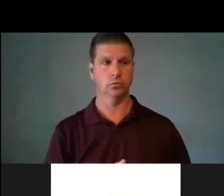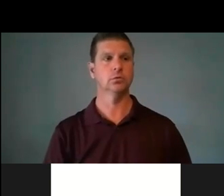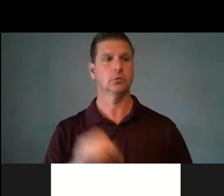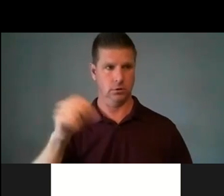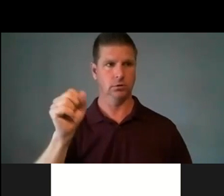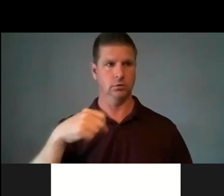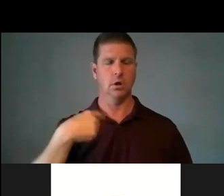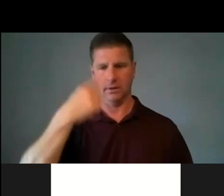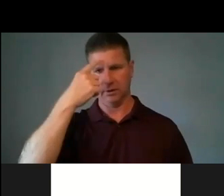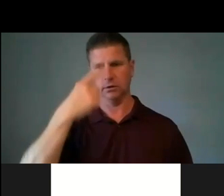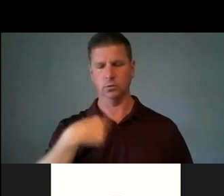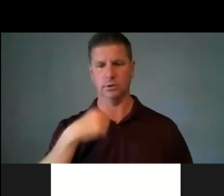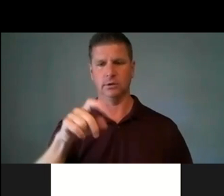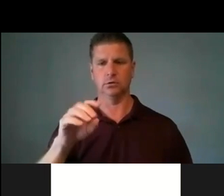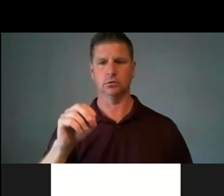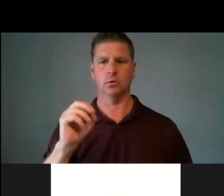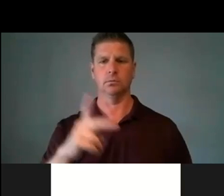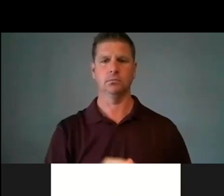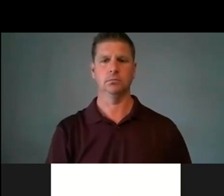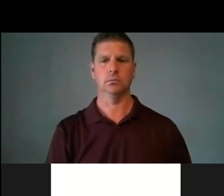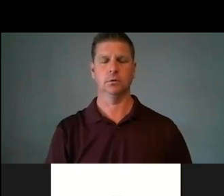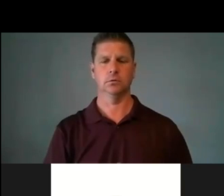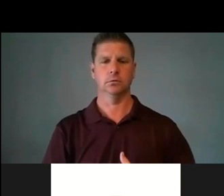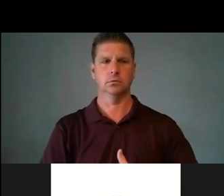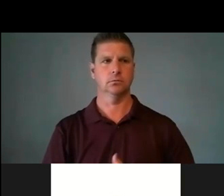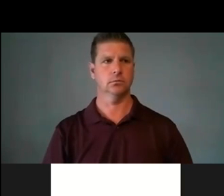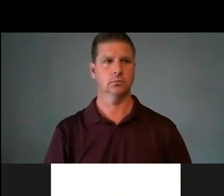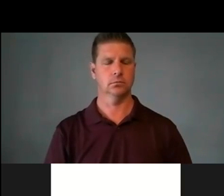Yes, I think we should. Okay.